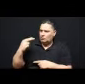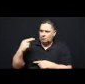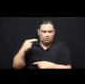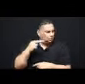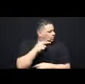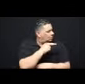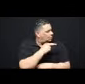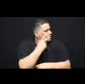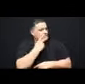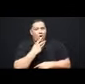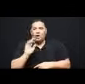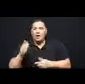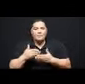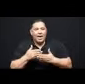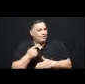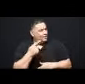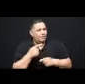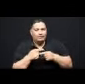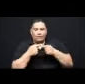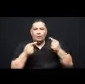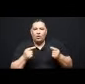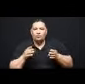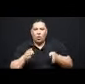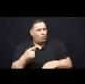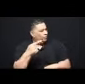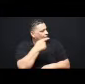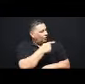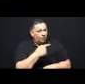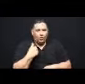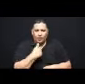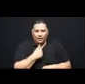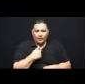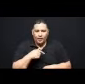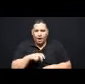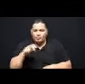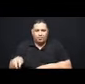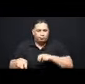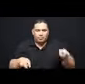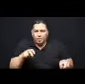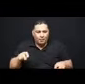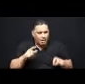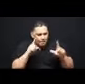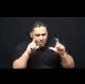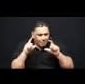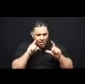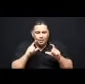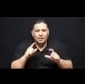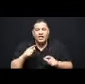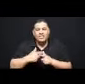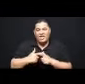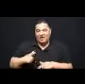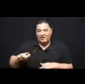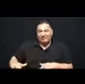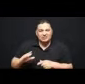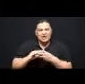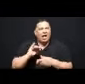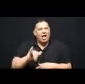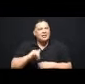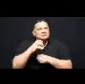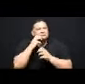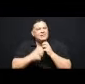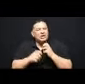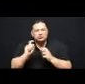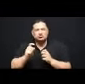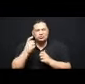climbed out and took pictures until the little of us said, "This is mean, we should go." We piled back into the truck